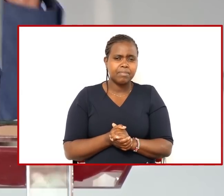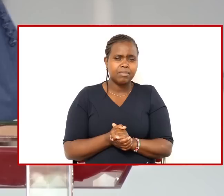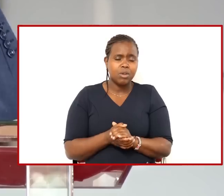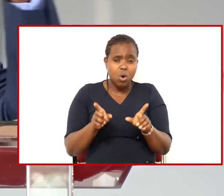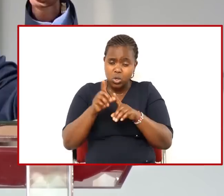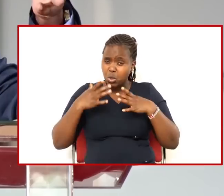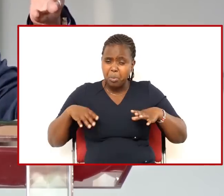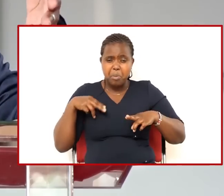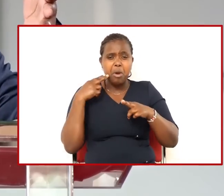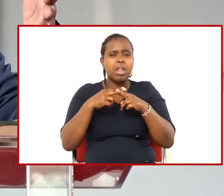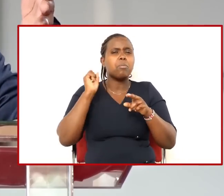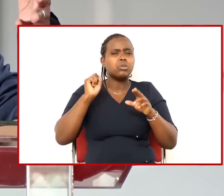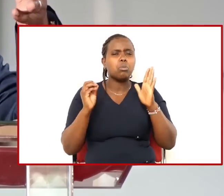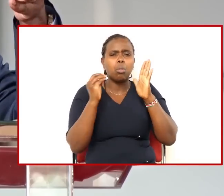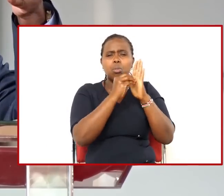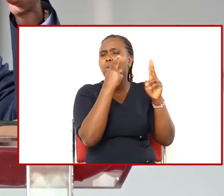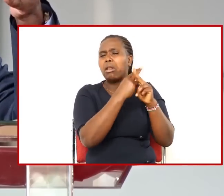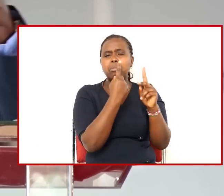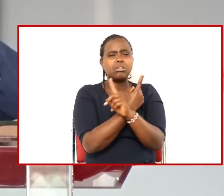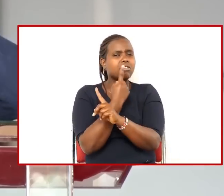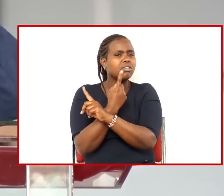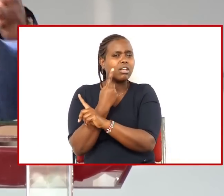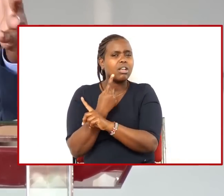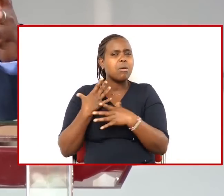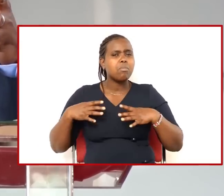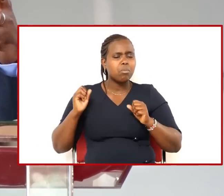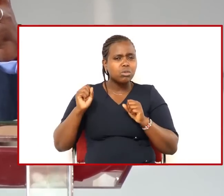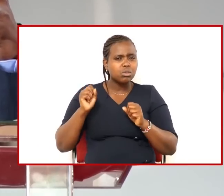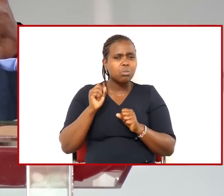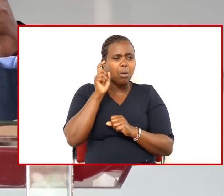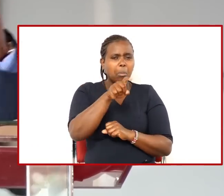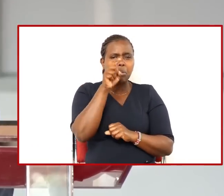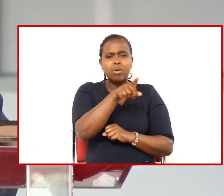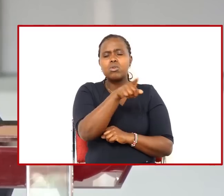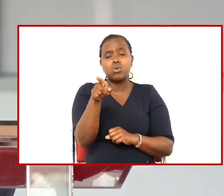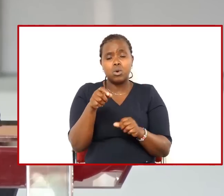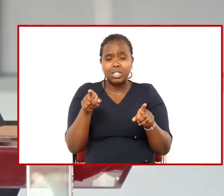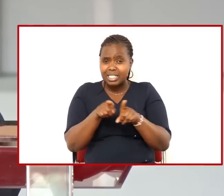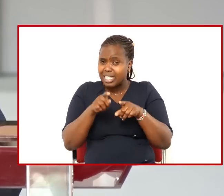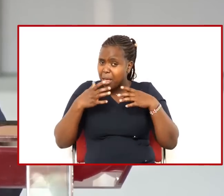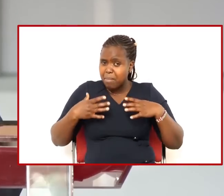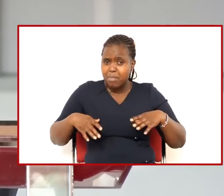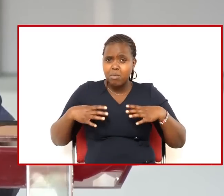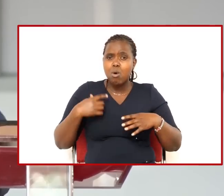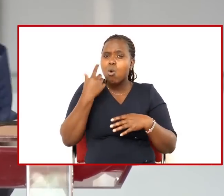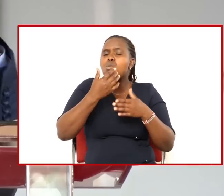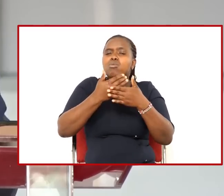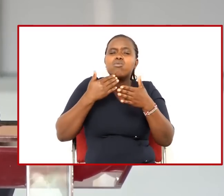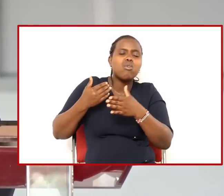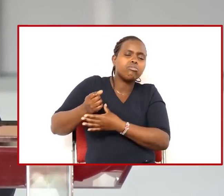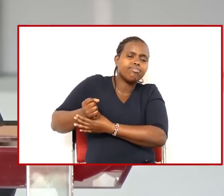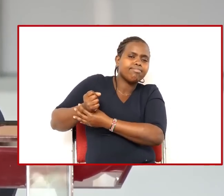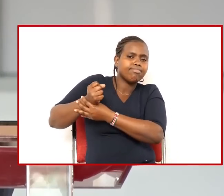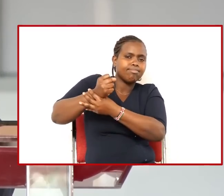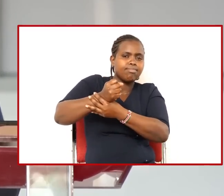And people can call you names. People can tag you. Even those people who hold you